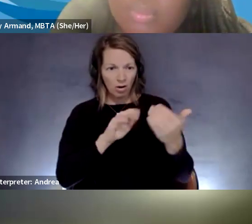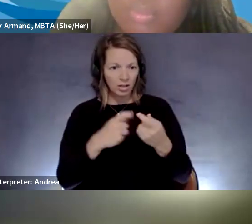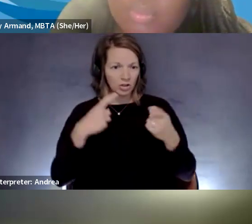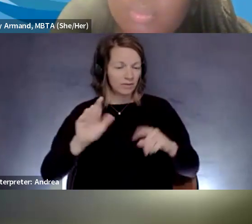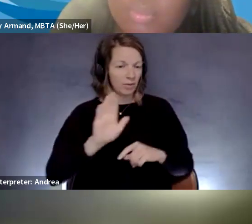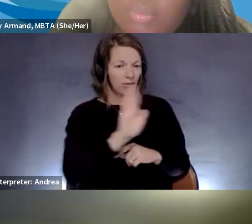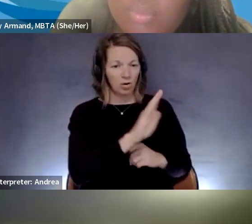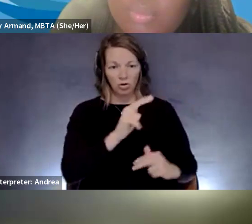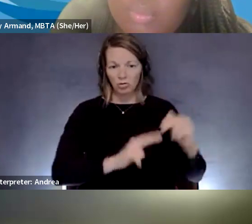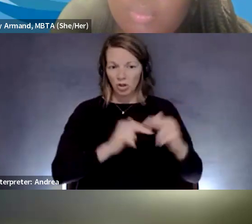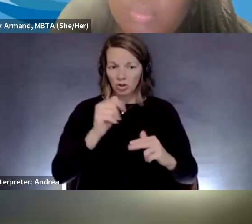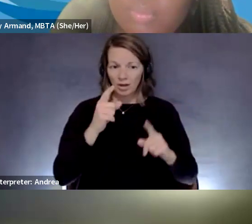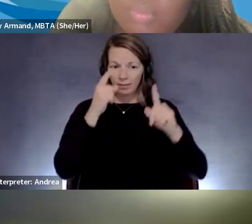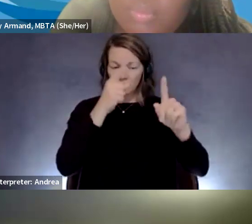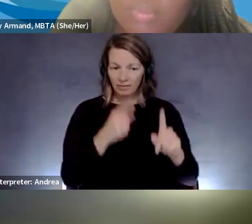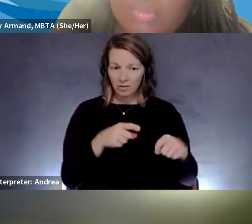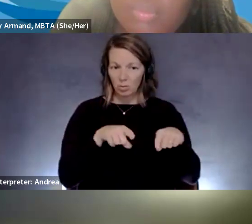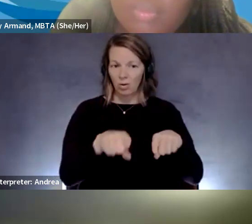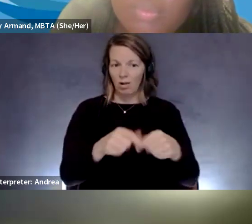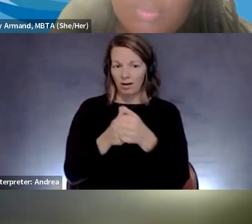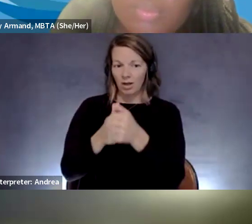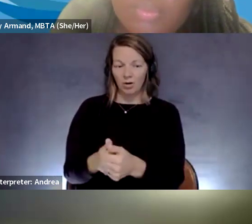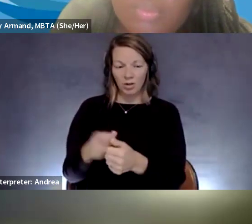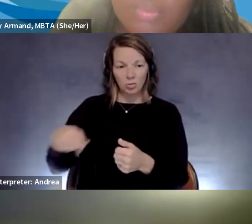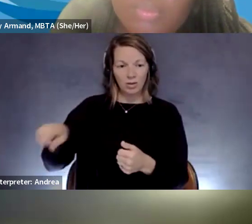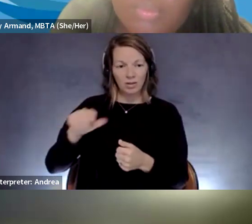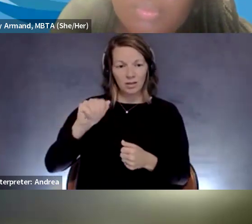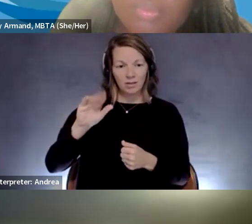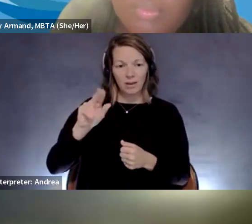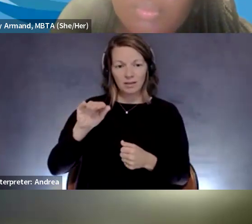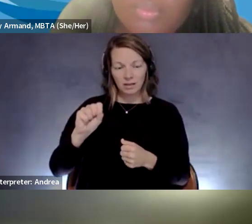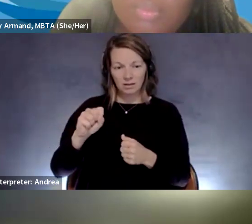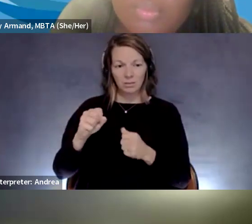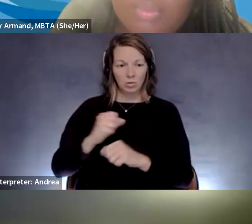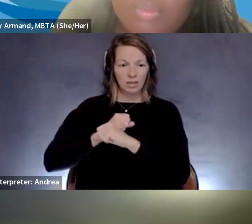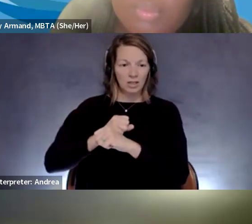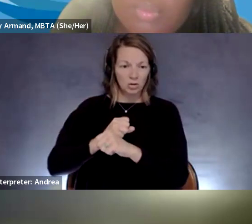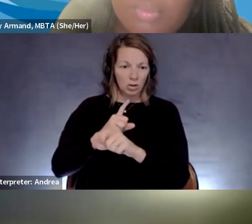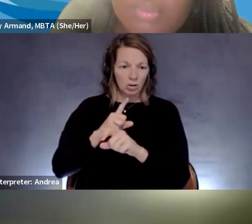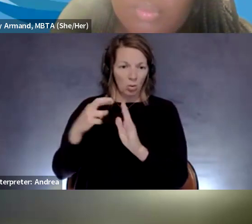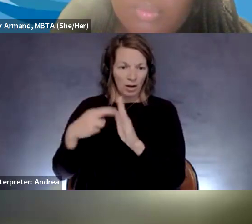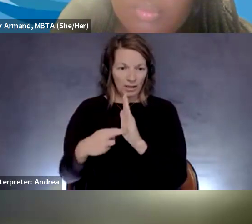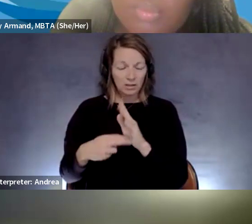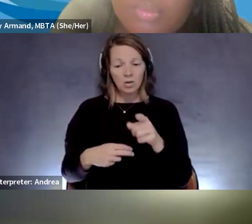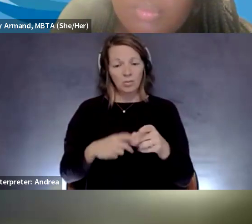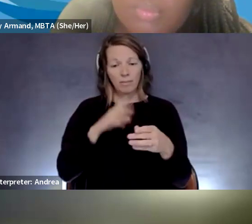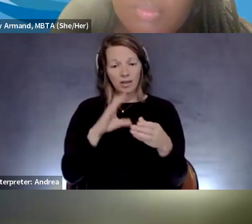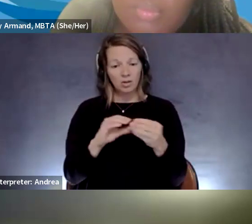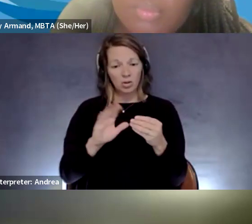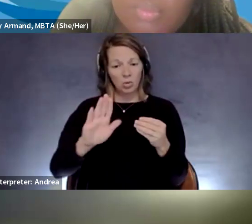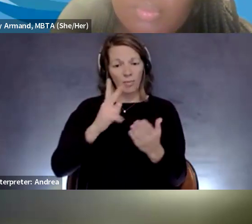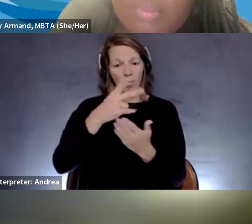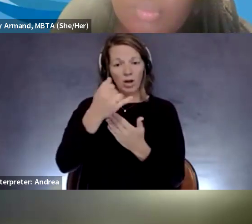their construction objectives while adhering to the Asbestos Protection Ordinance? You mentioned that your project